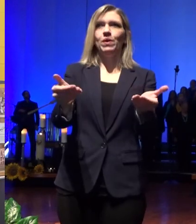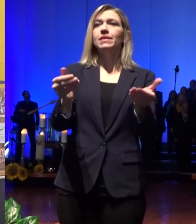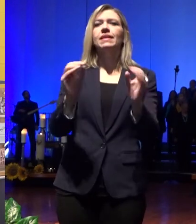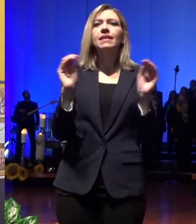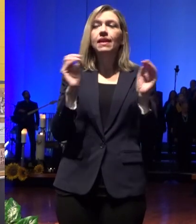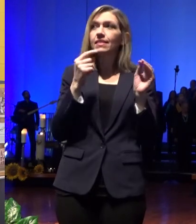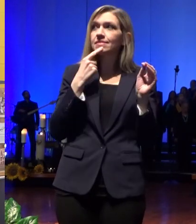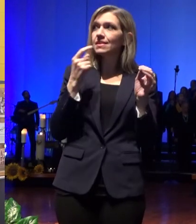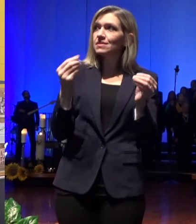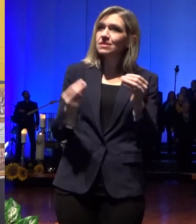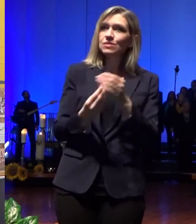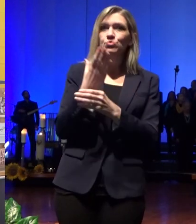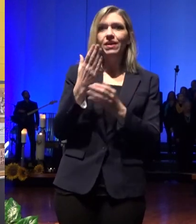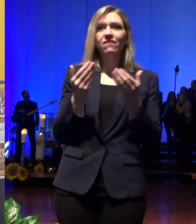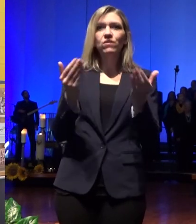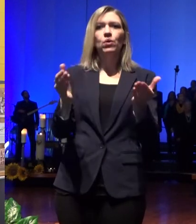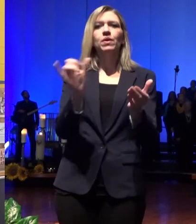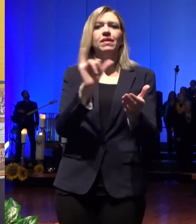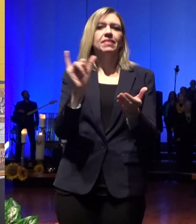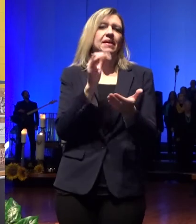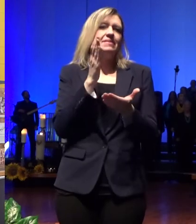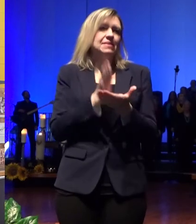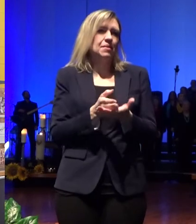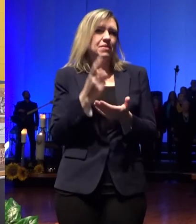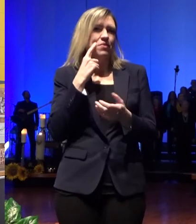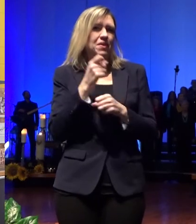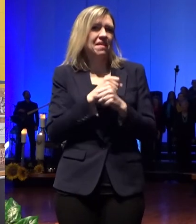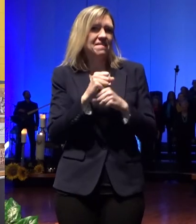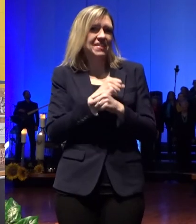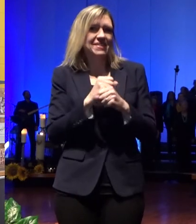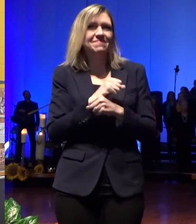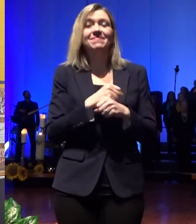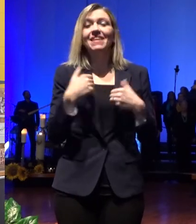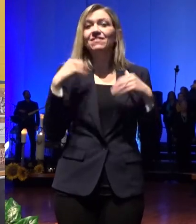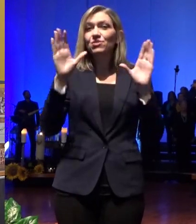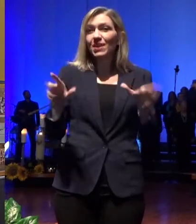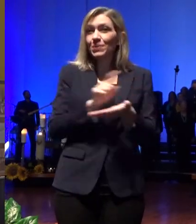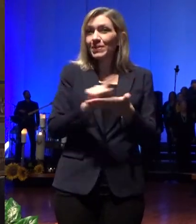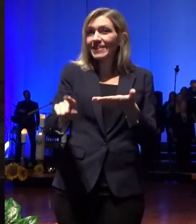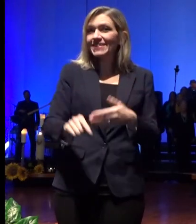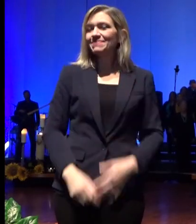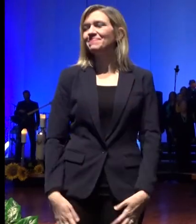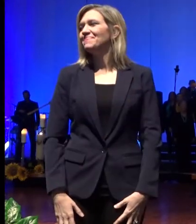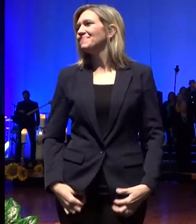and missing an hour of sleep like stopping for a good cup of coffee. Have a great week.